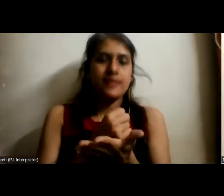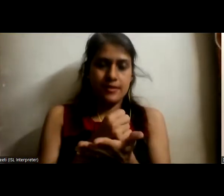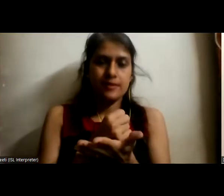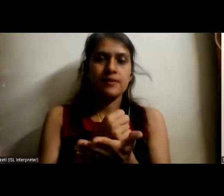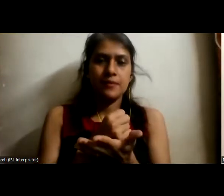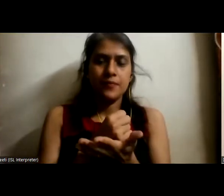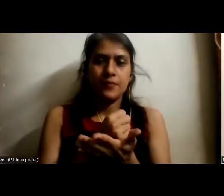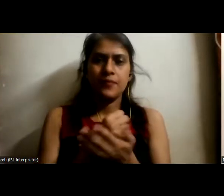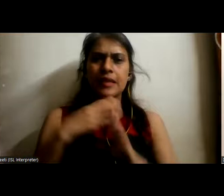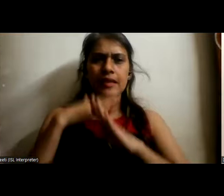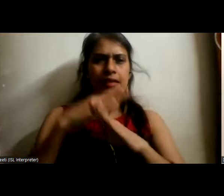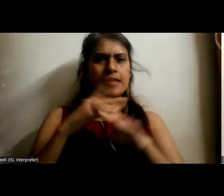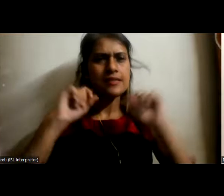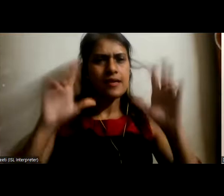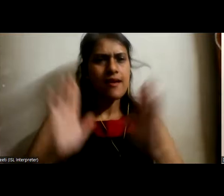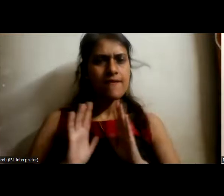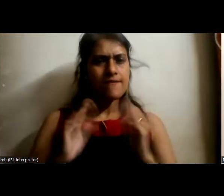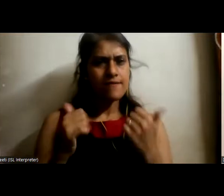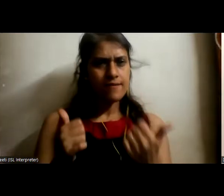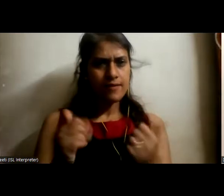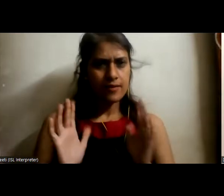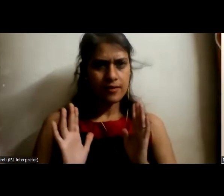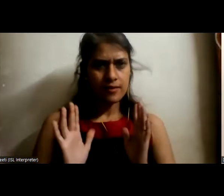Can I share my screen, Akshay?